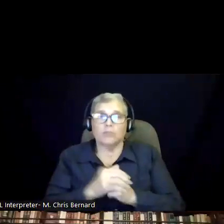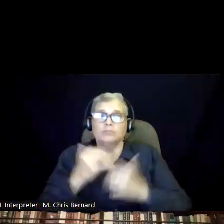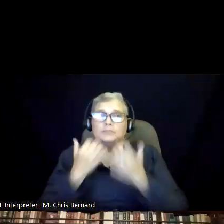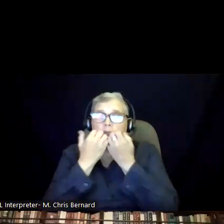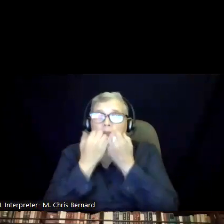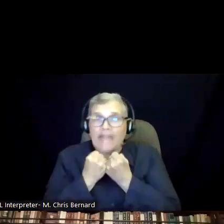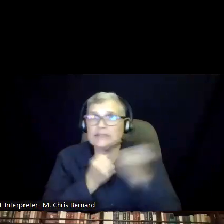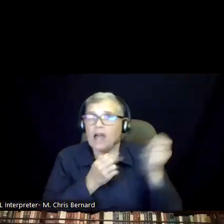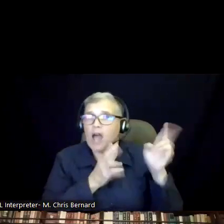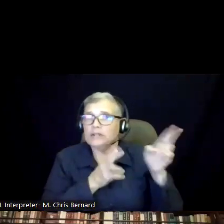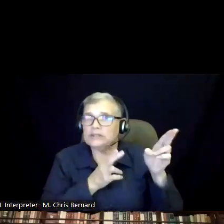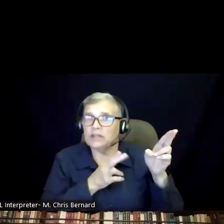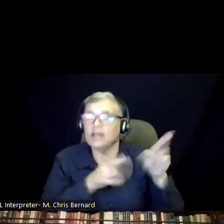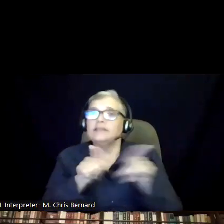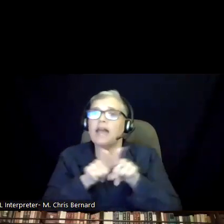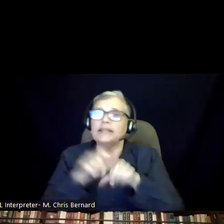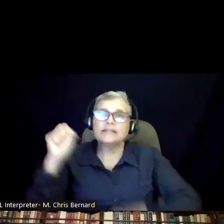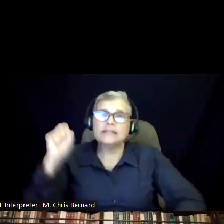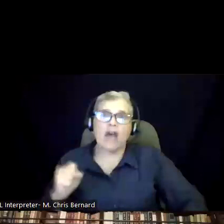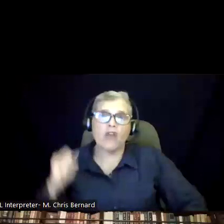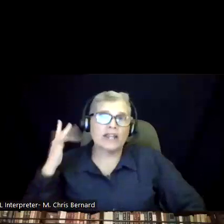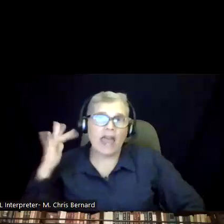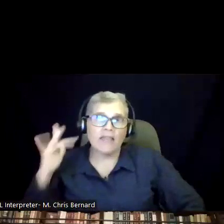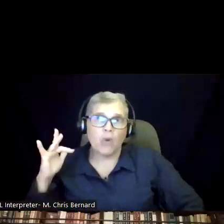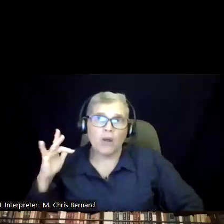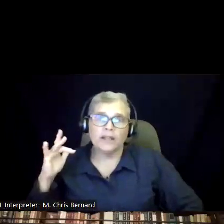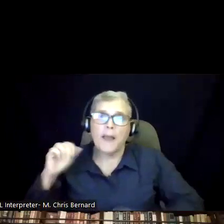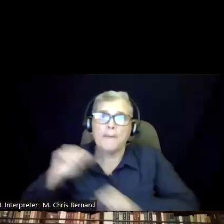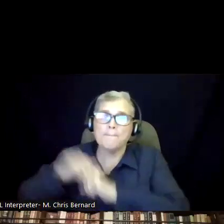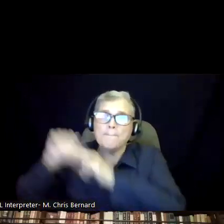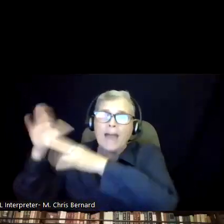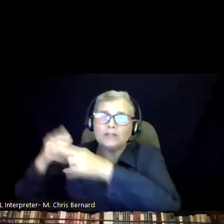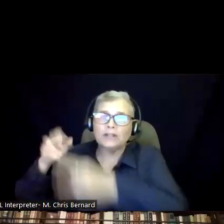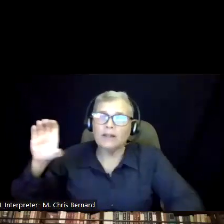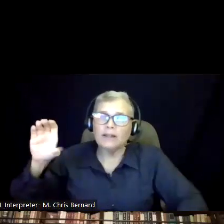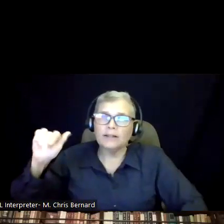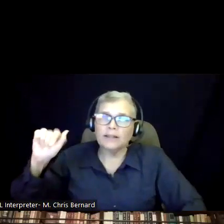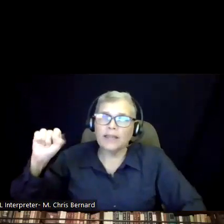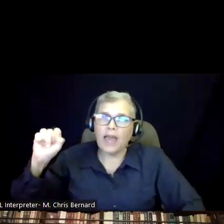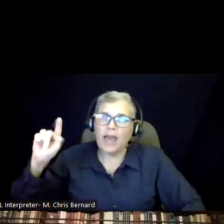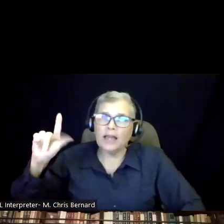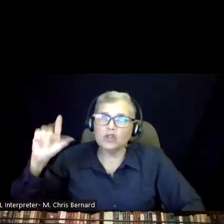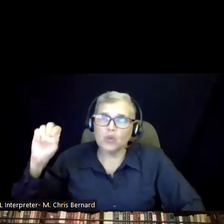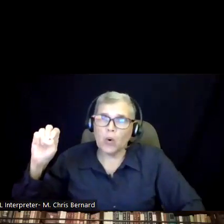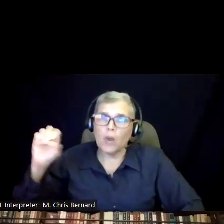is in Southern California in the Castle Mountains area. In 2016, that